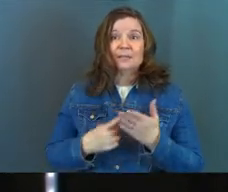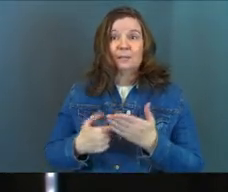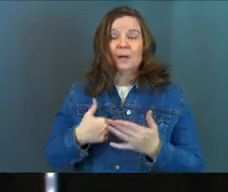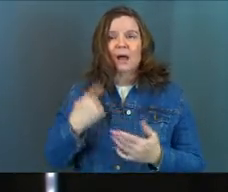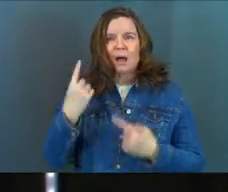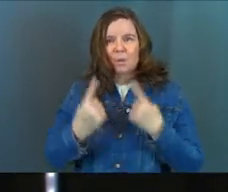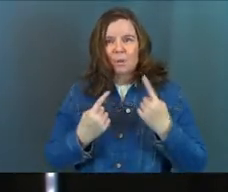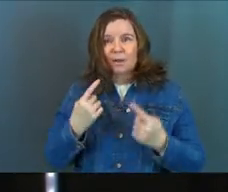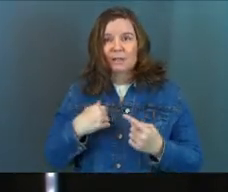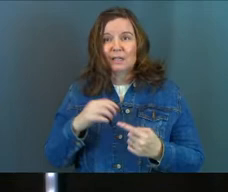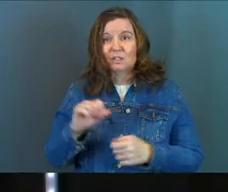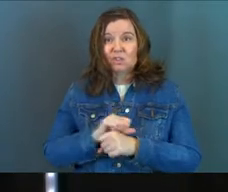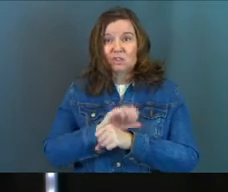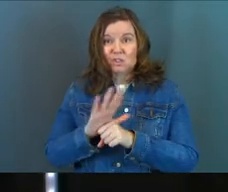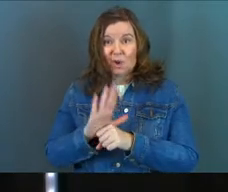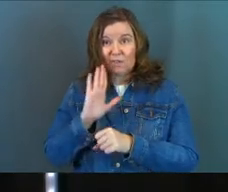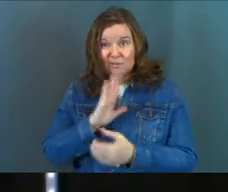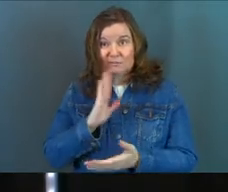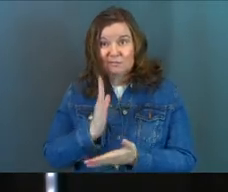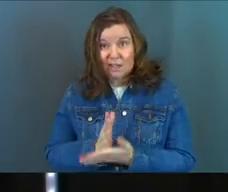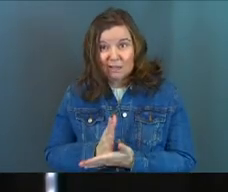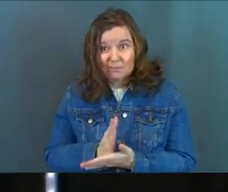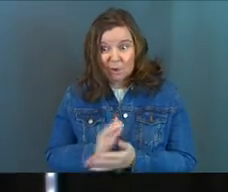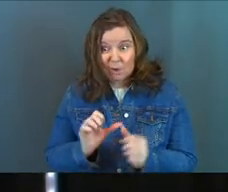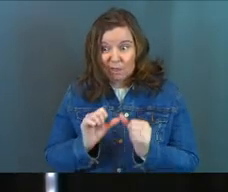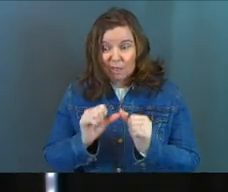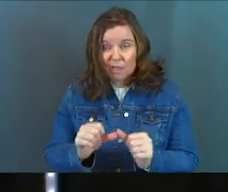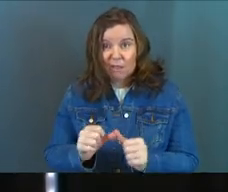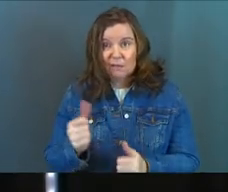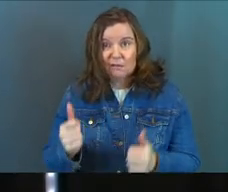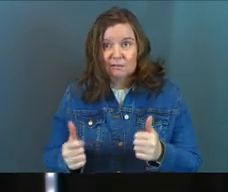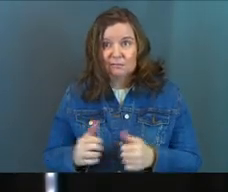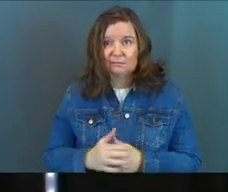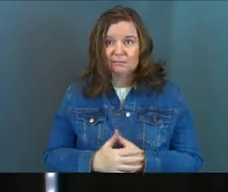sometimes I wonder, is COVID ever going to be over?